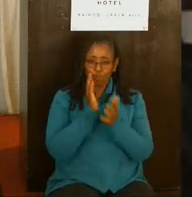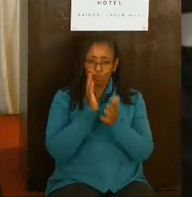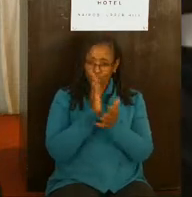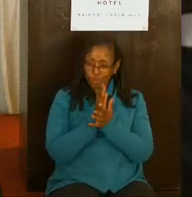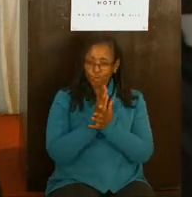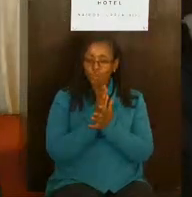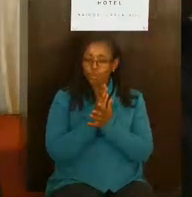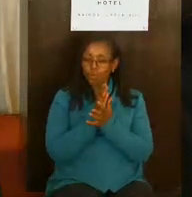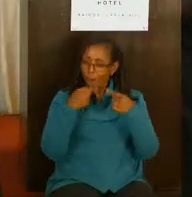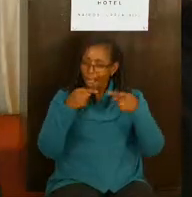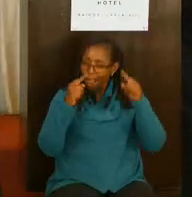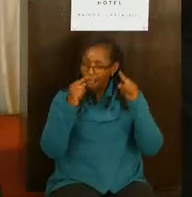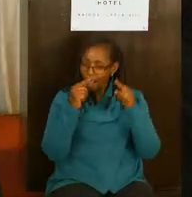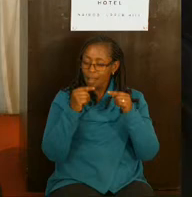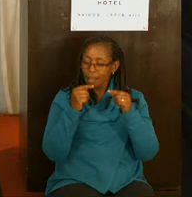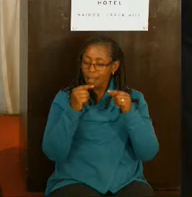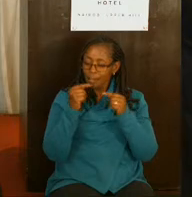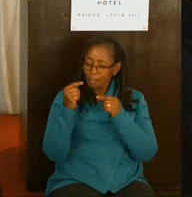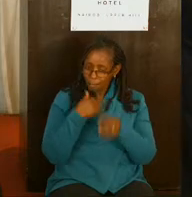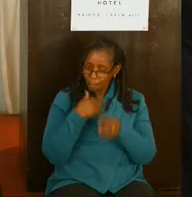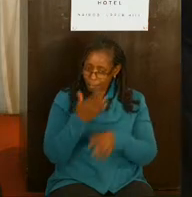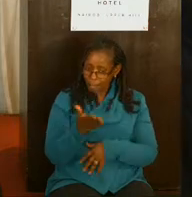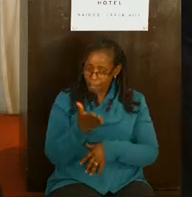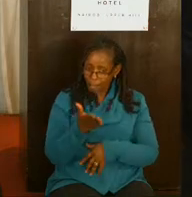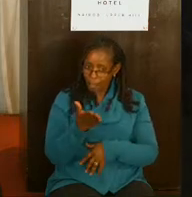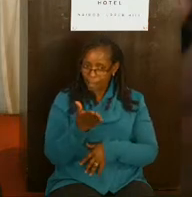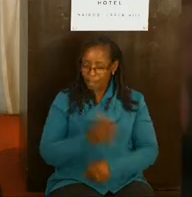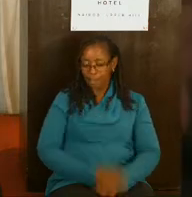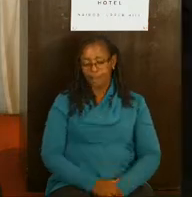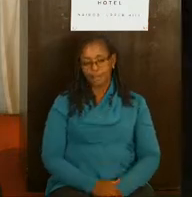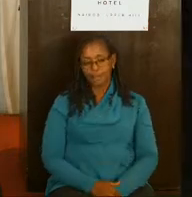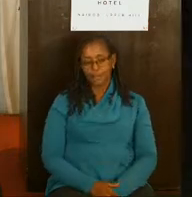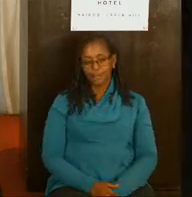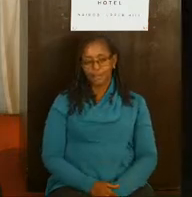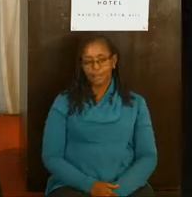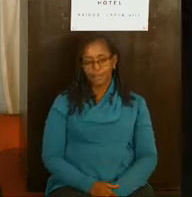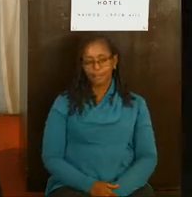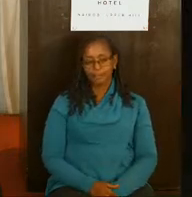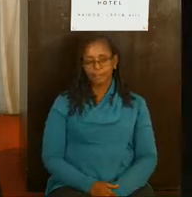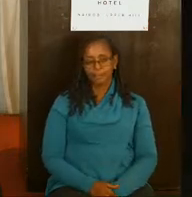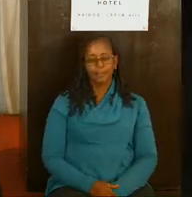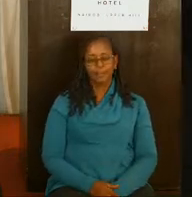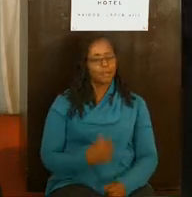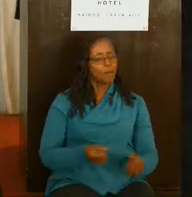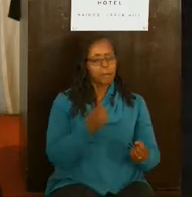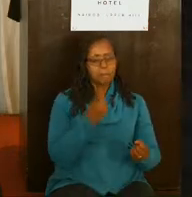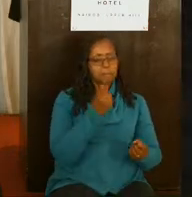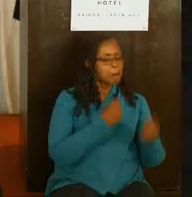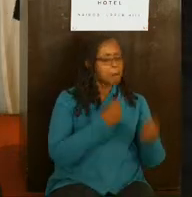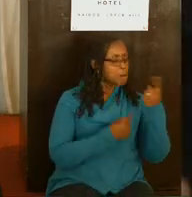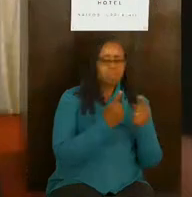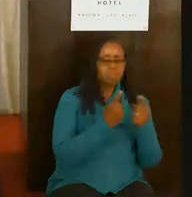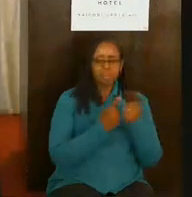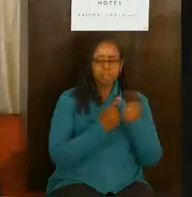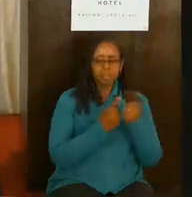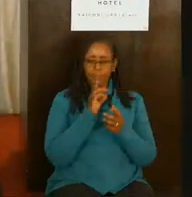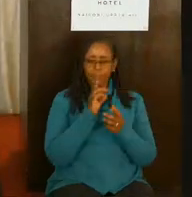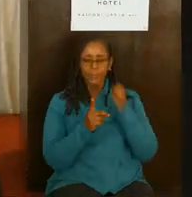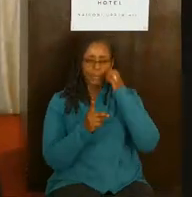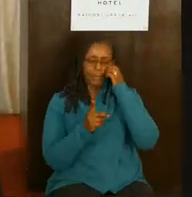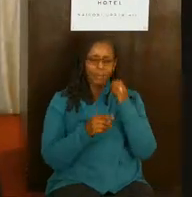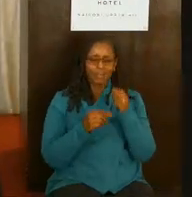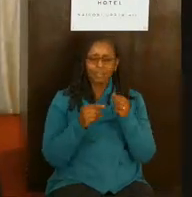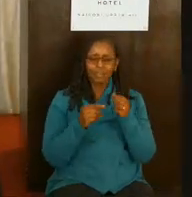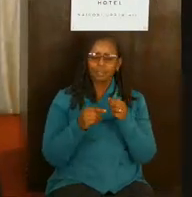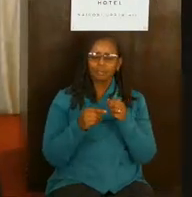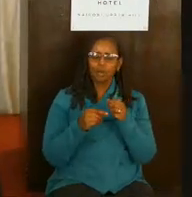work um and and it was very I mean it was very very engaging because we are asking that what